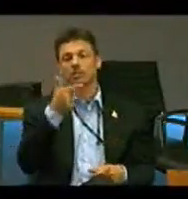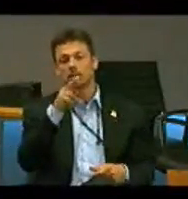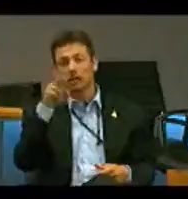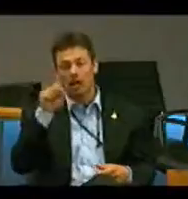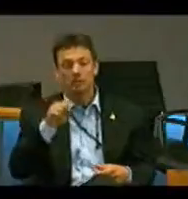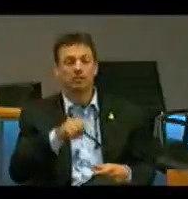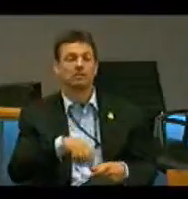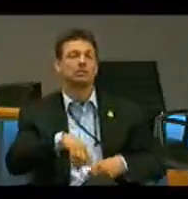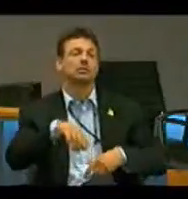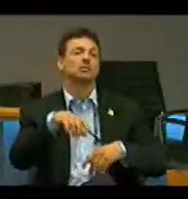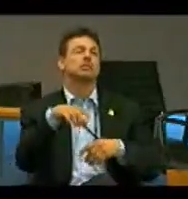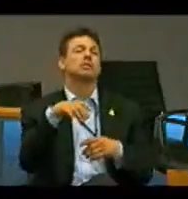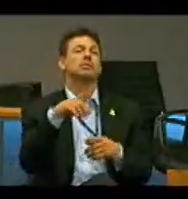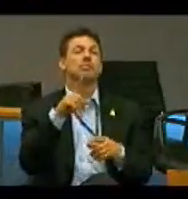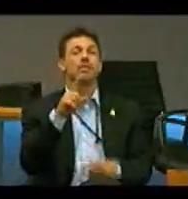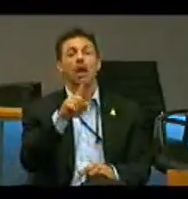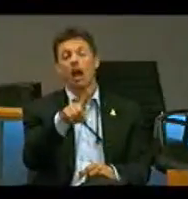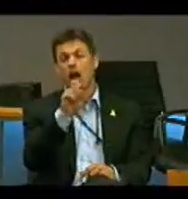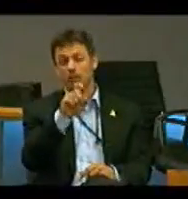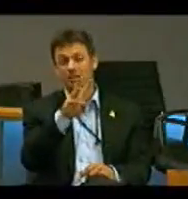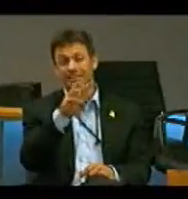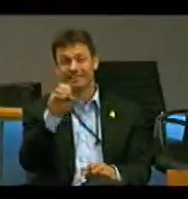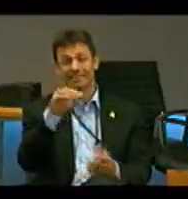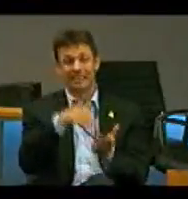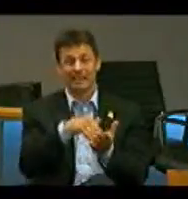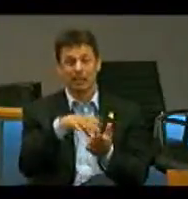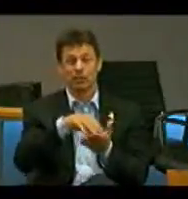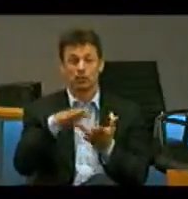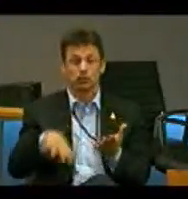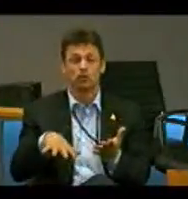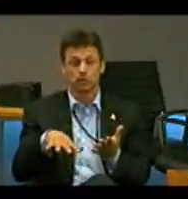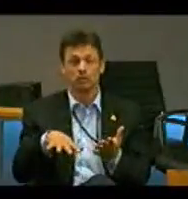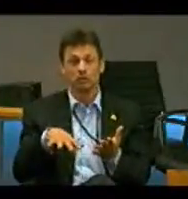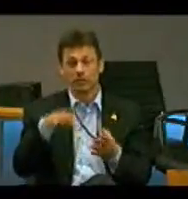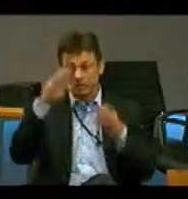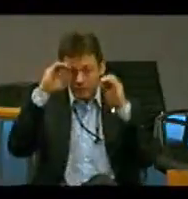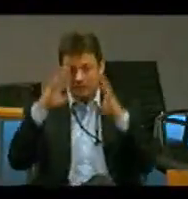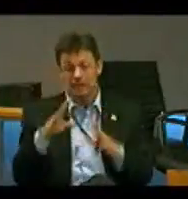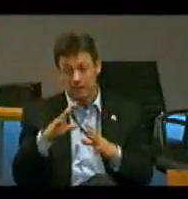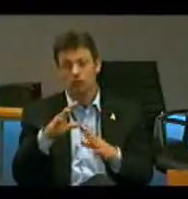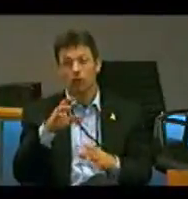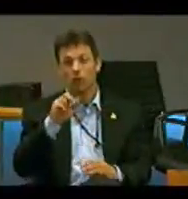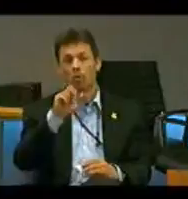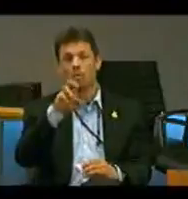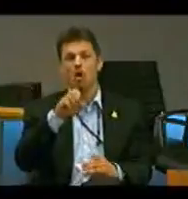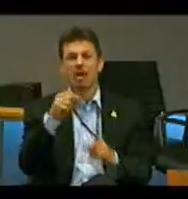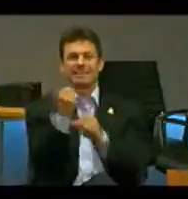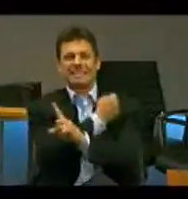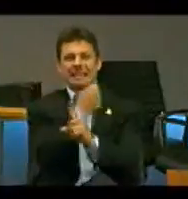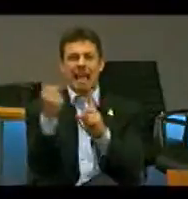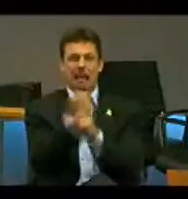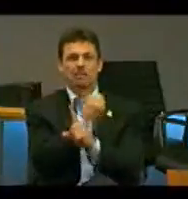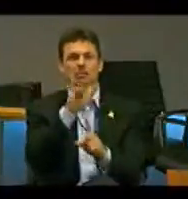non-fatal violent victimizations. 160,000 students were teachers were physically attacked.